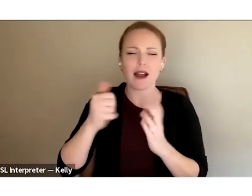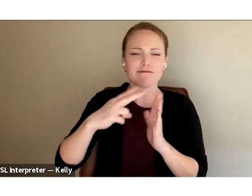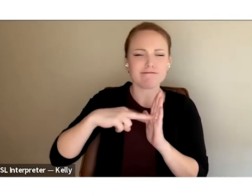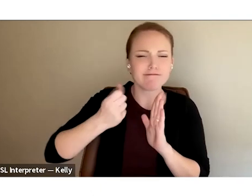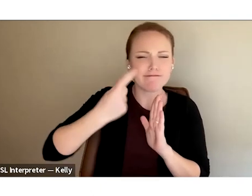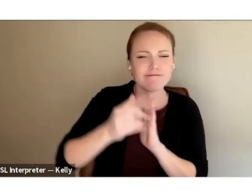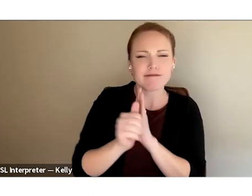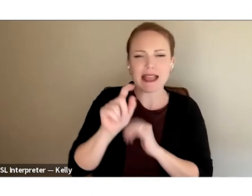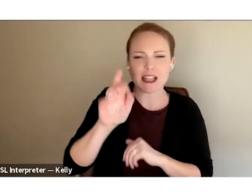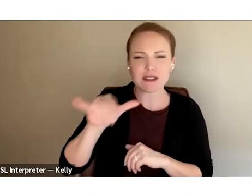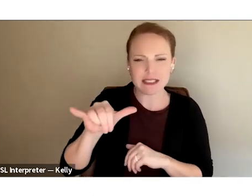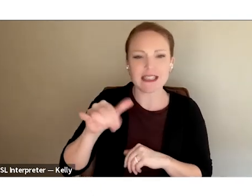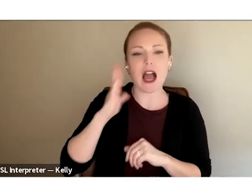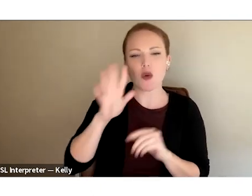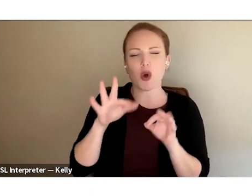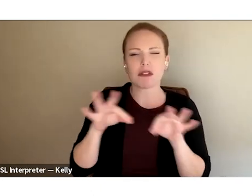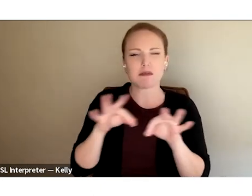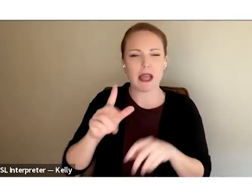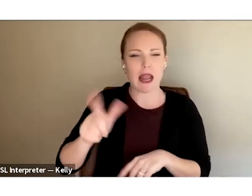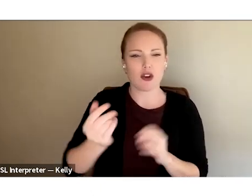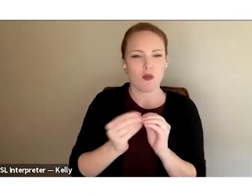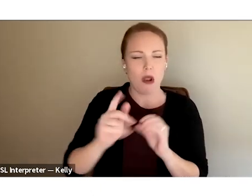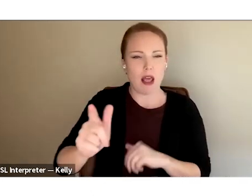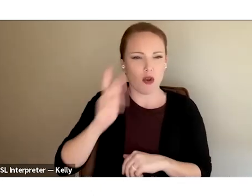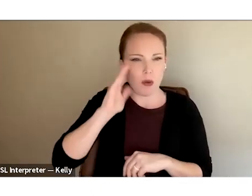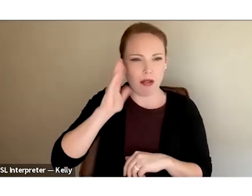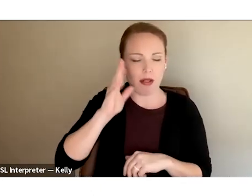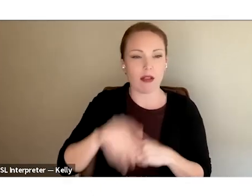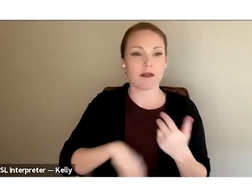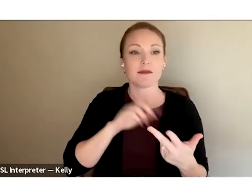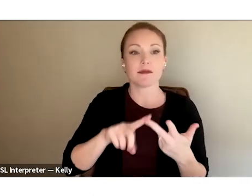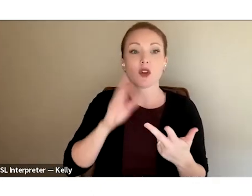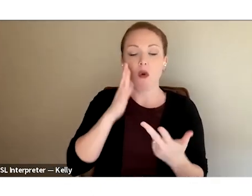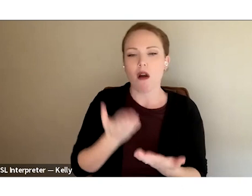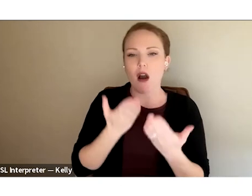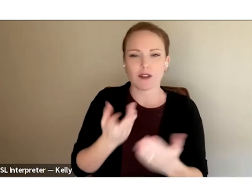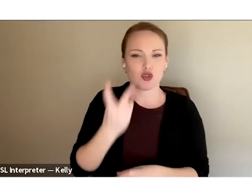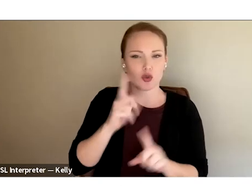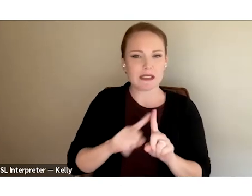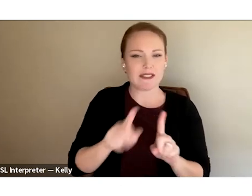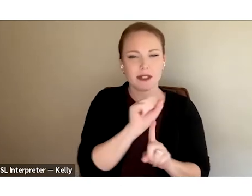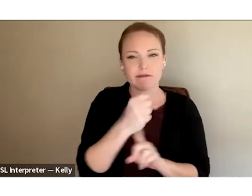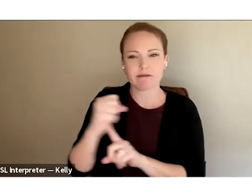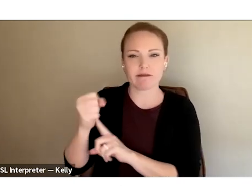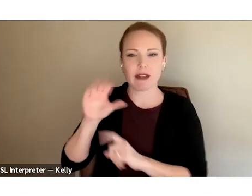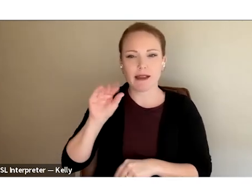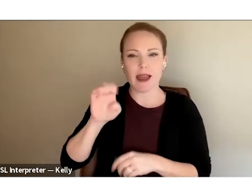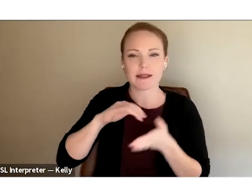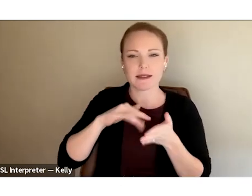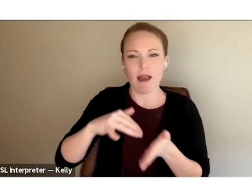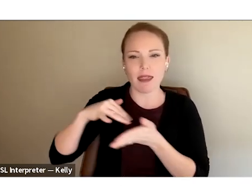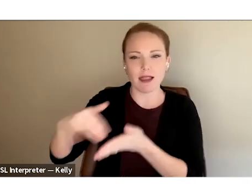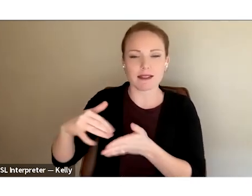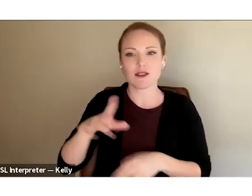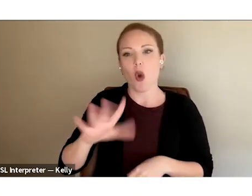the beginning right now, because we're scaffolding. We're going to offer two case studies, or I'm going to offer two case studies. Oh, by the way, and it